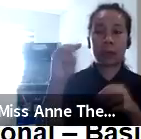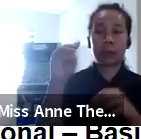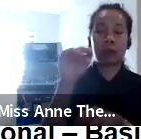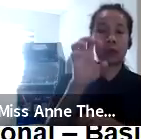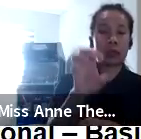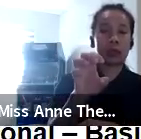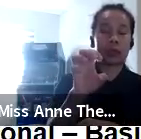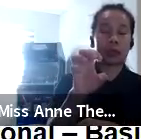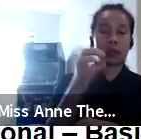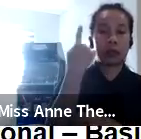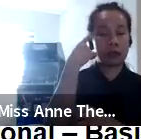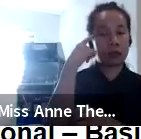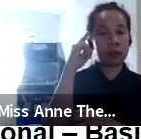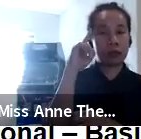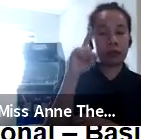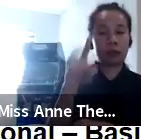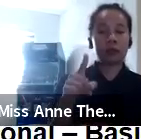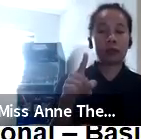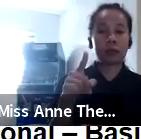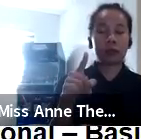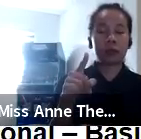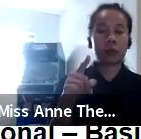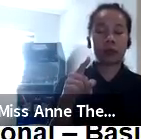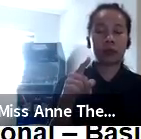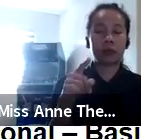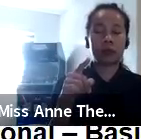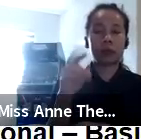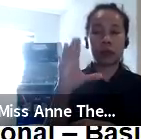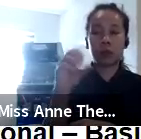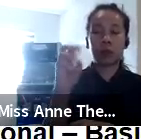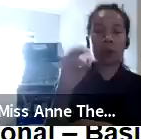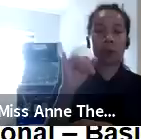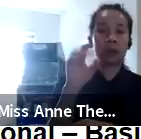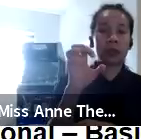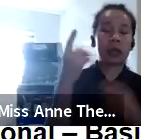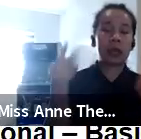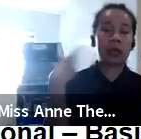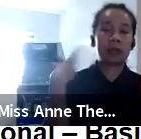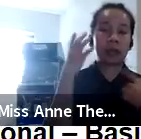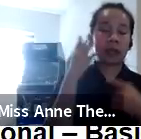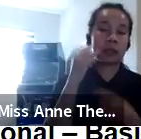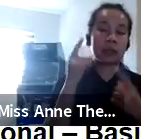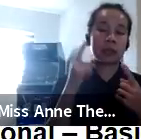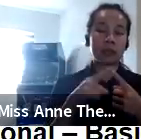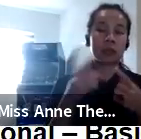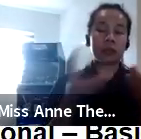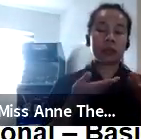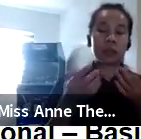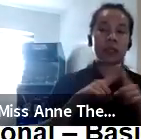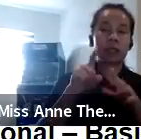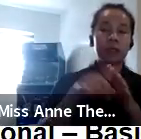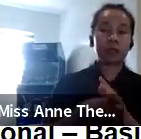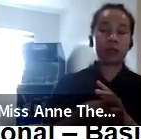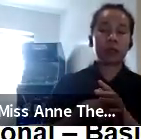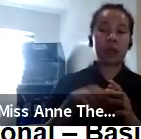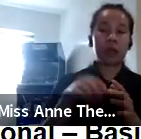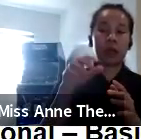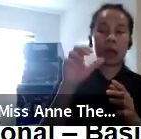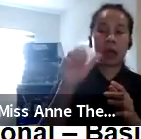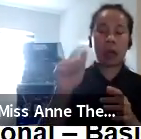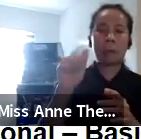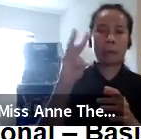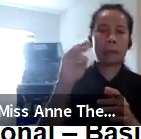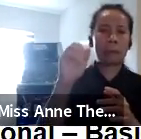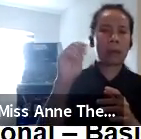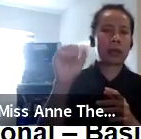for steering committee, I get to have that experience of dealing with the different ambassadors and different